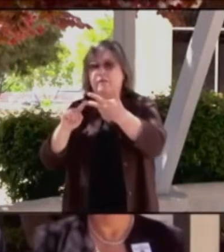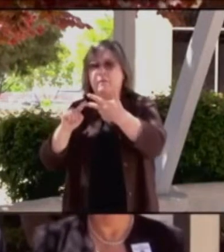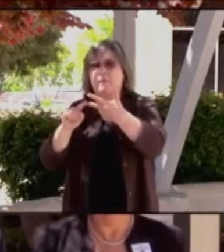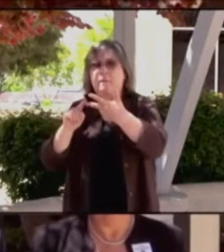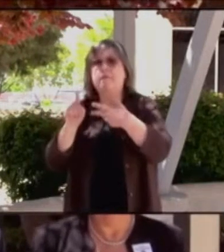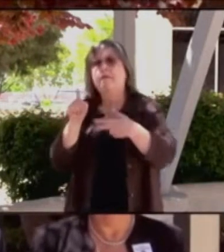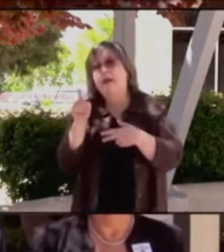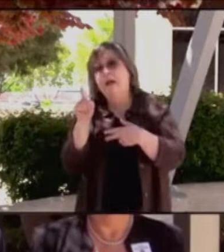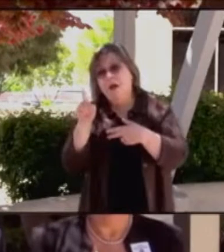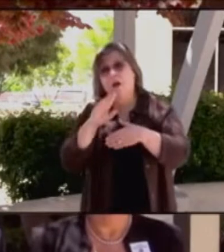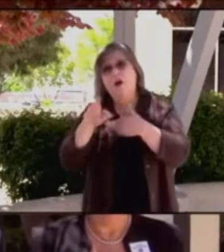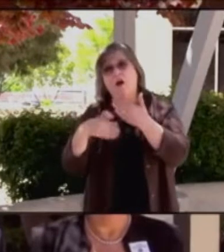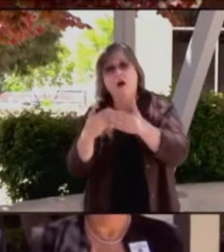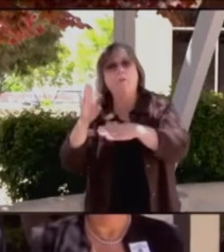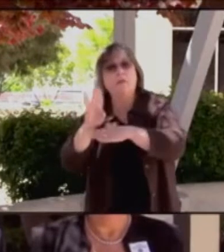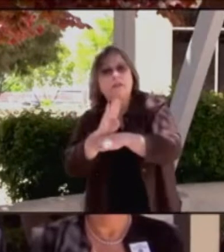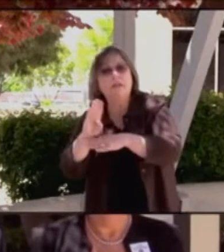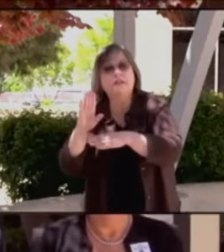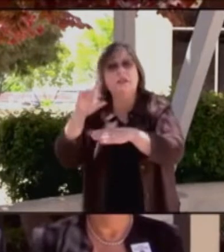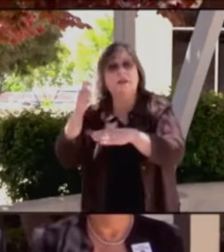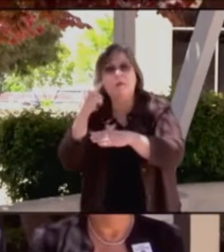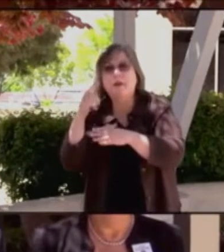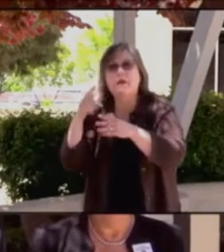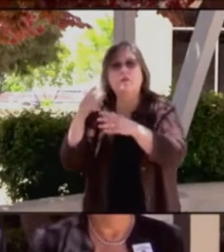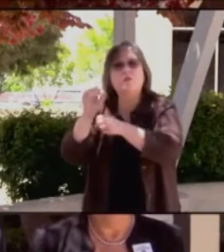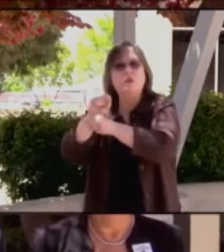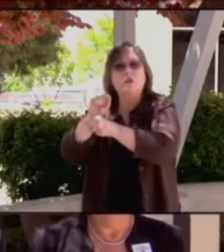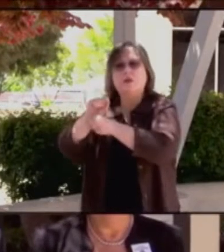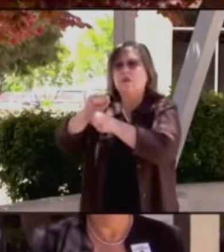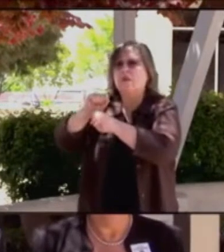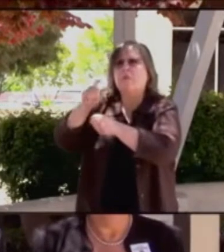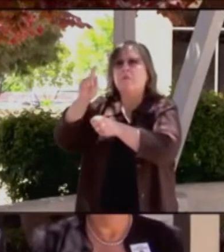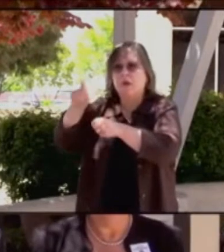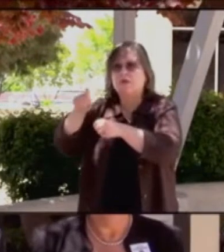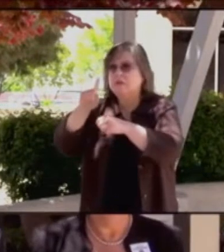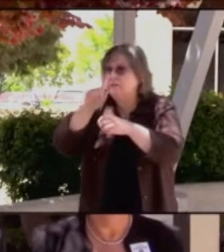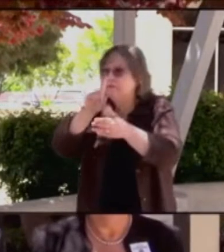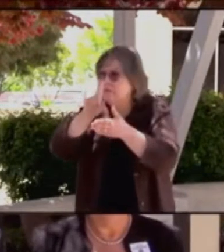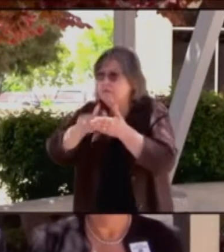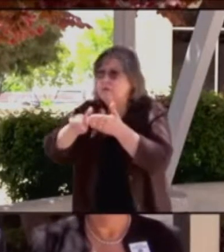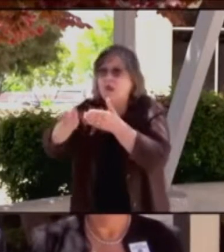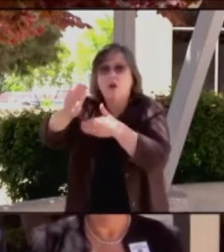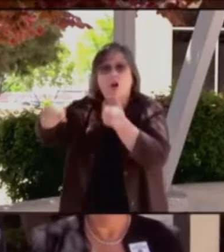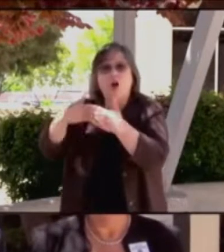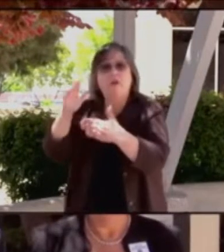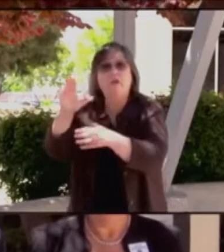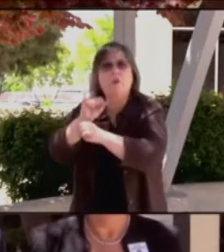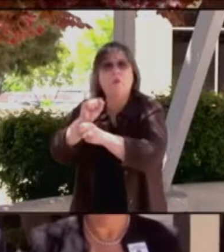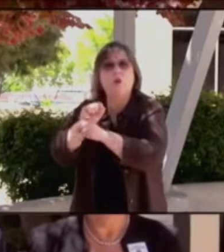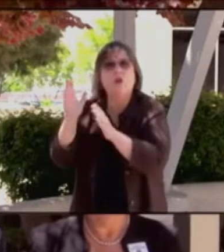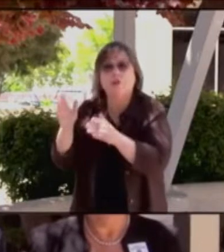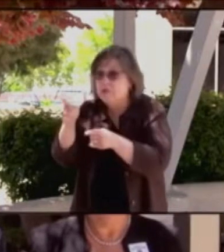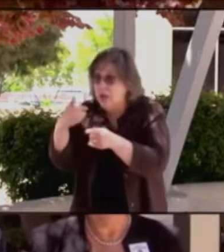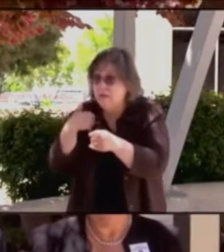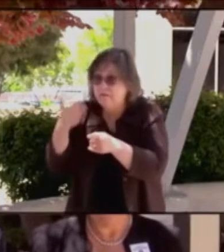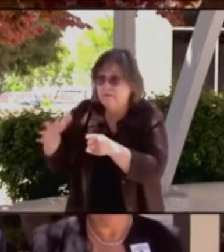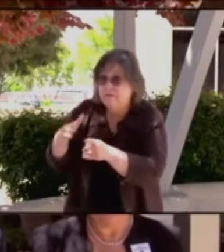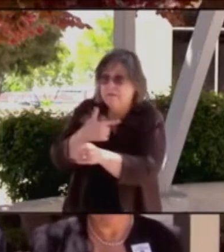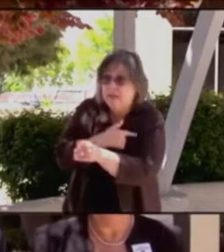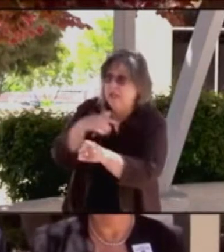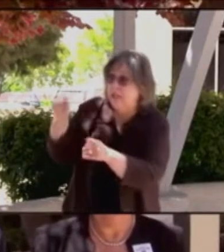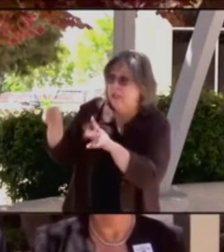vaccination status of all their personnel within 14 days and follow some additional safety rules for